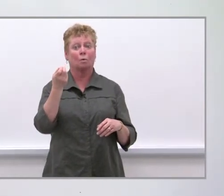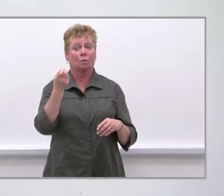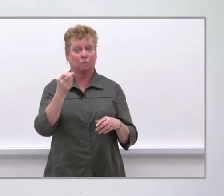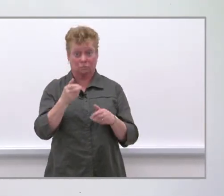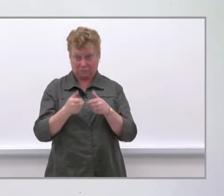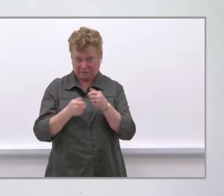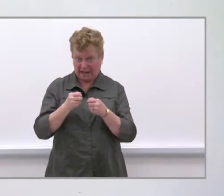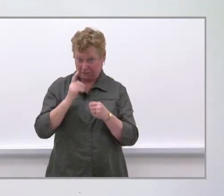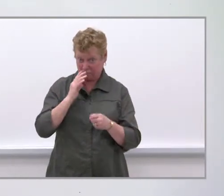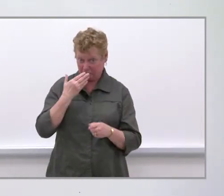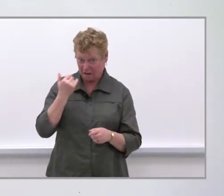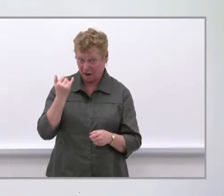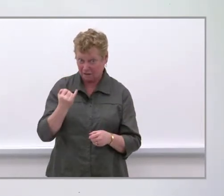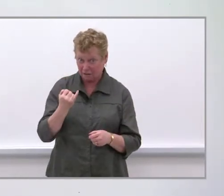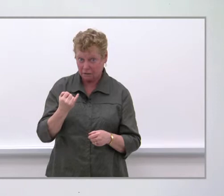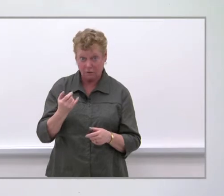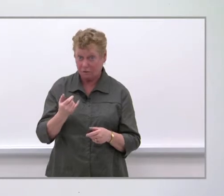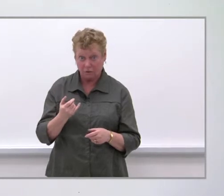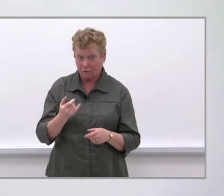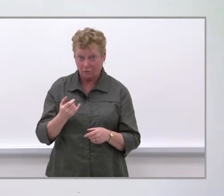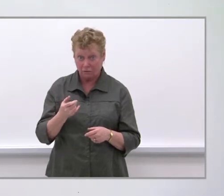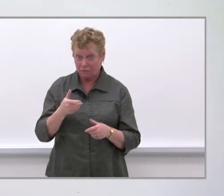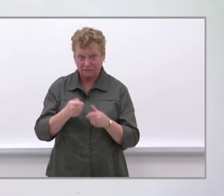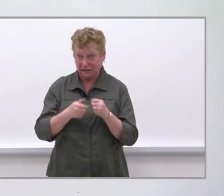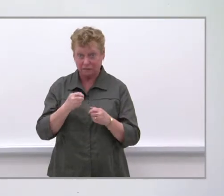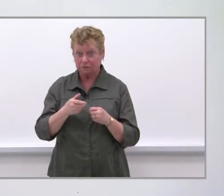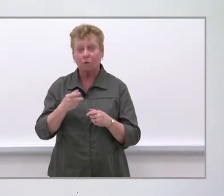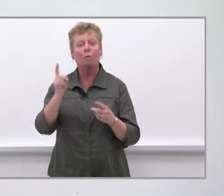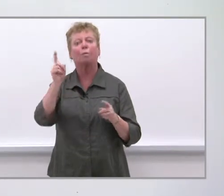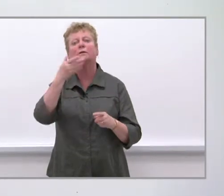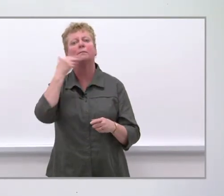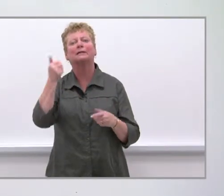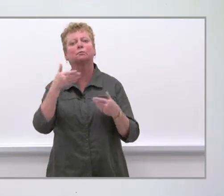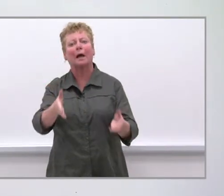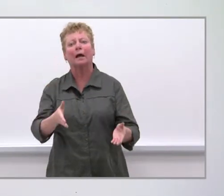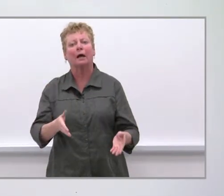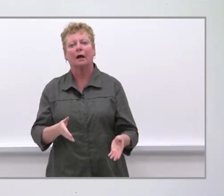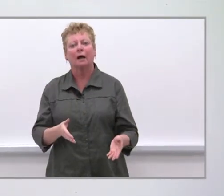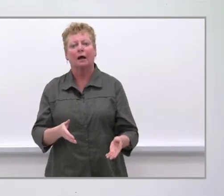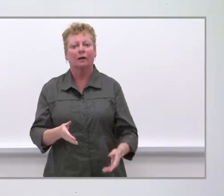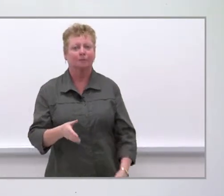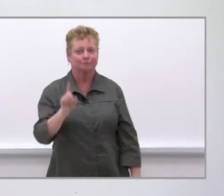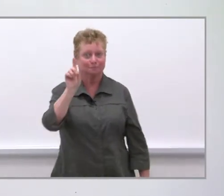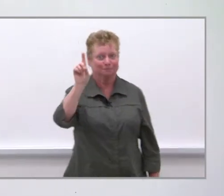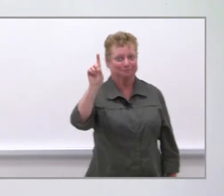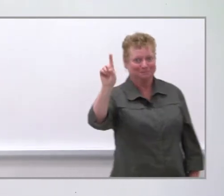but texting would probably be the best way. Text somebody, but what would be the best way?